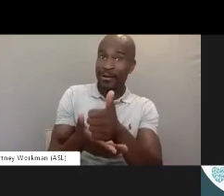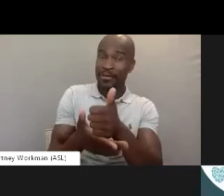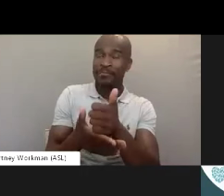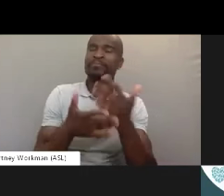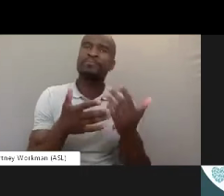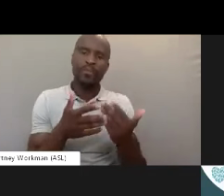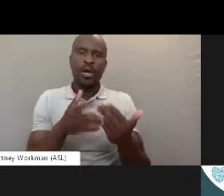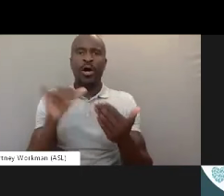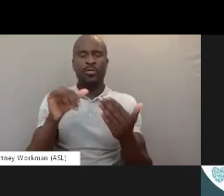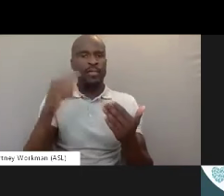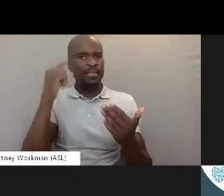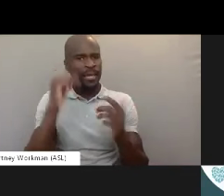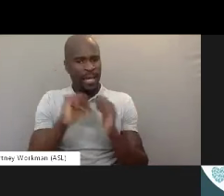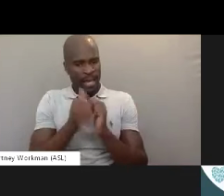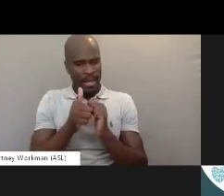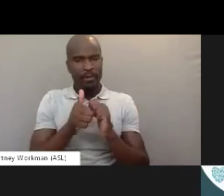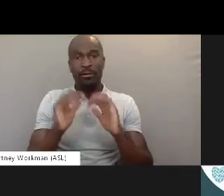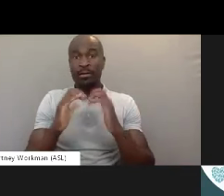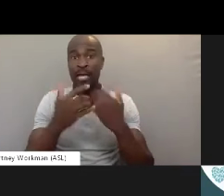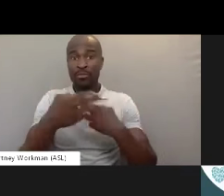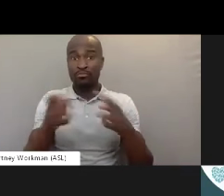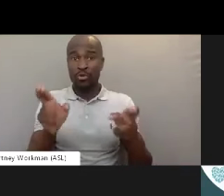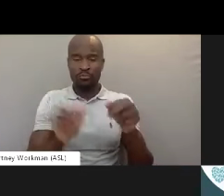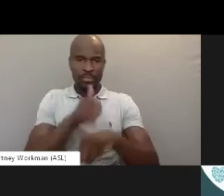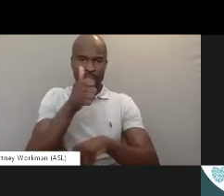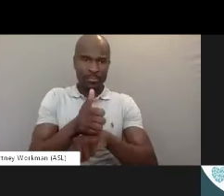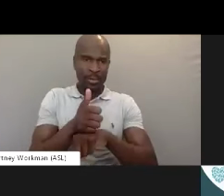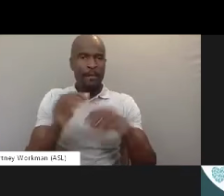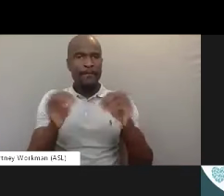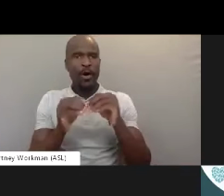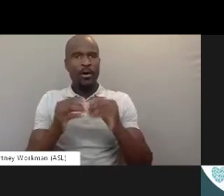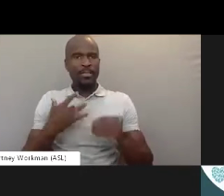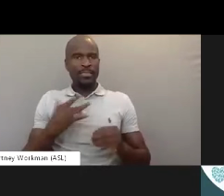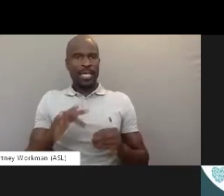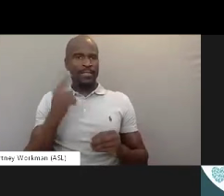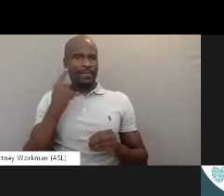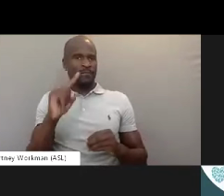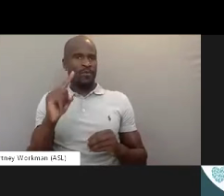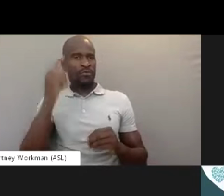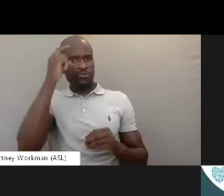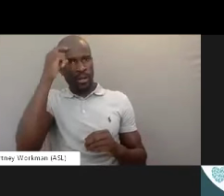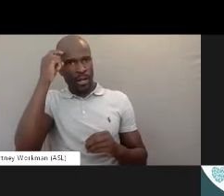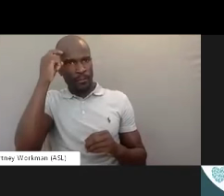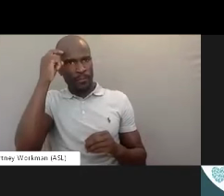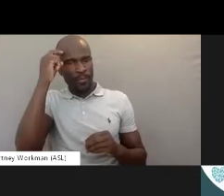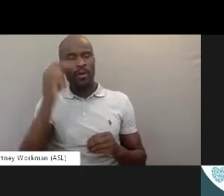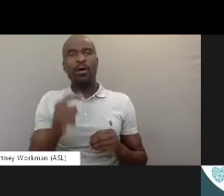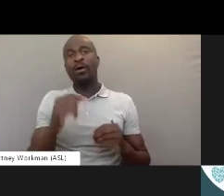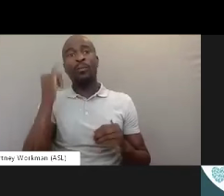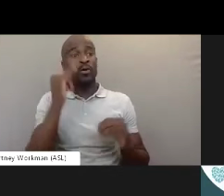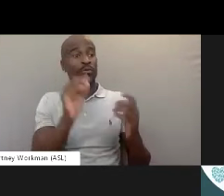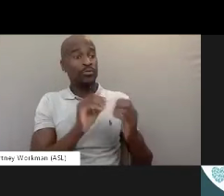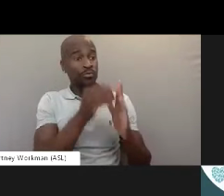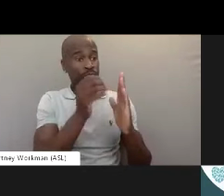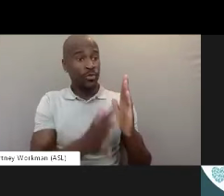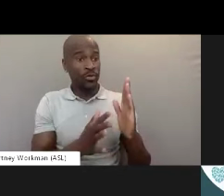trauma sensitive? How do we approach students in a way that instead of getting in their face and demanding they do something, that